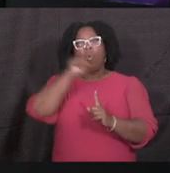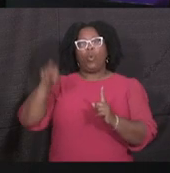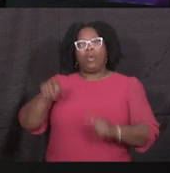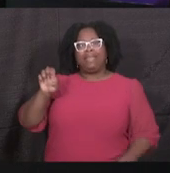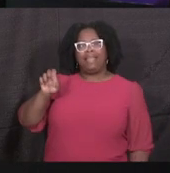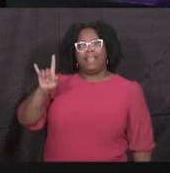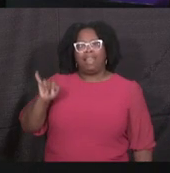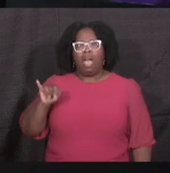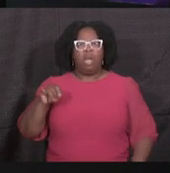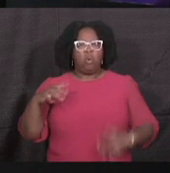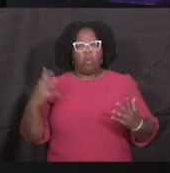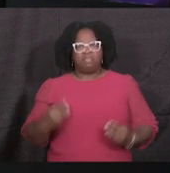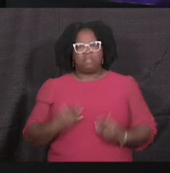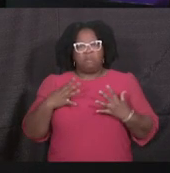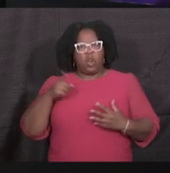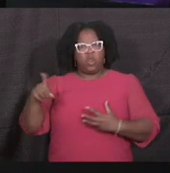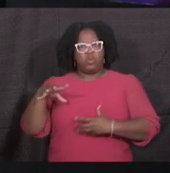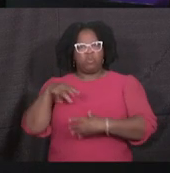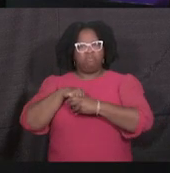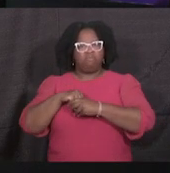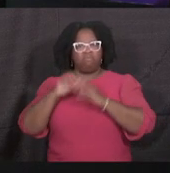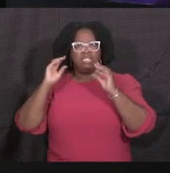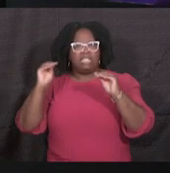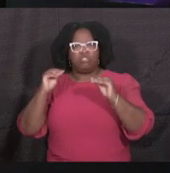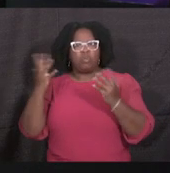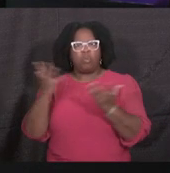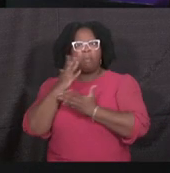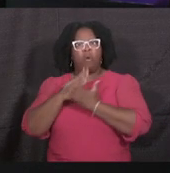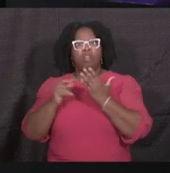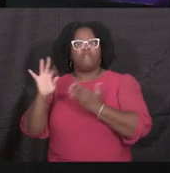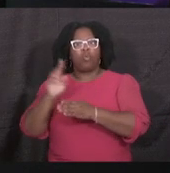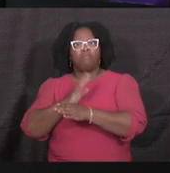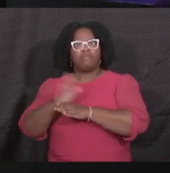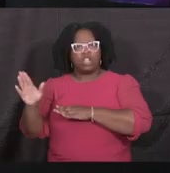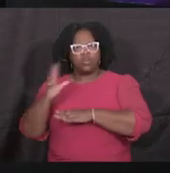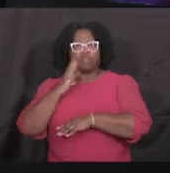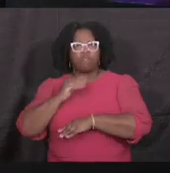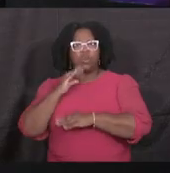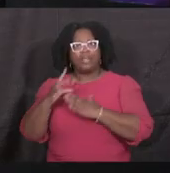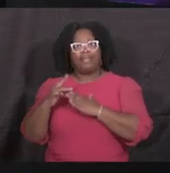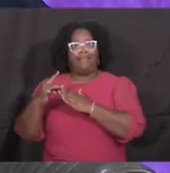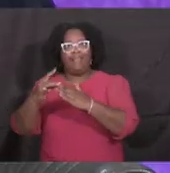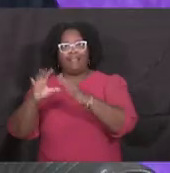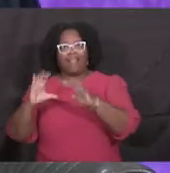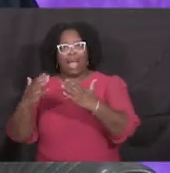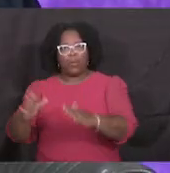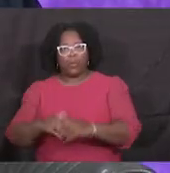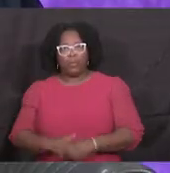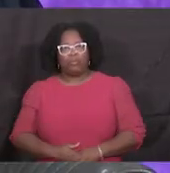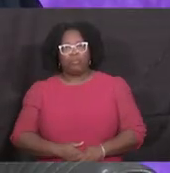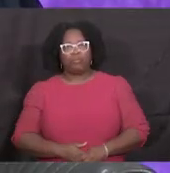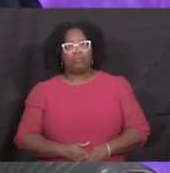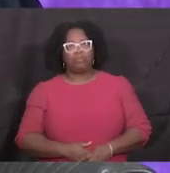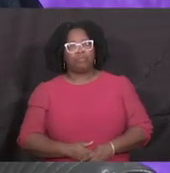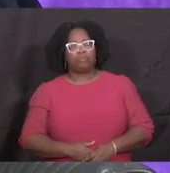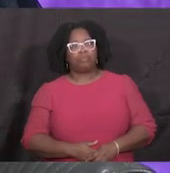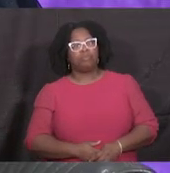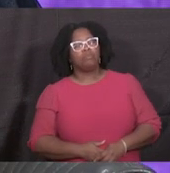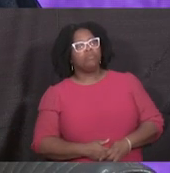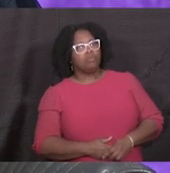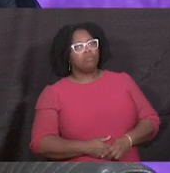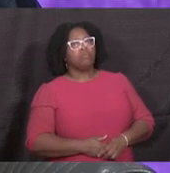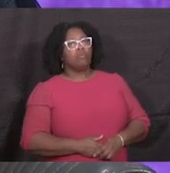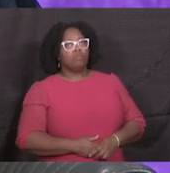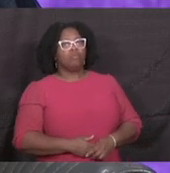about what inspired you to get into teaching. What part of your professional experience led you to the classroom? Well, I was doing